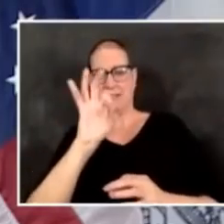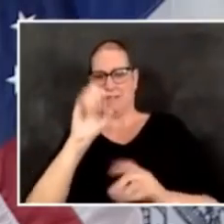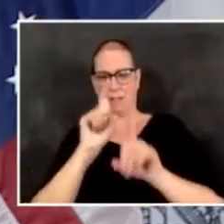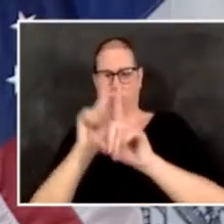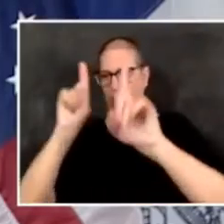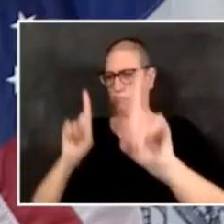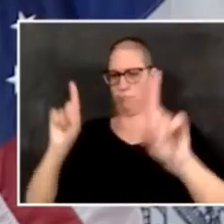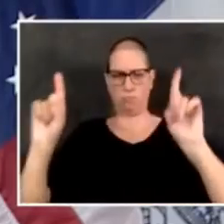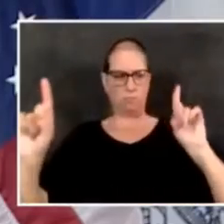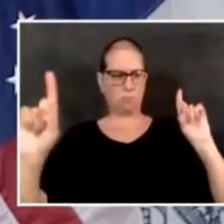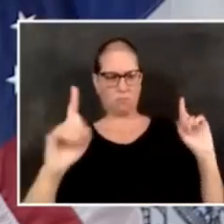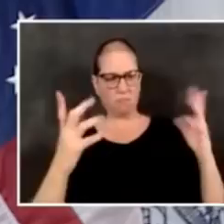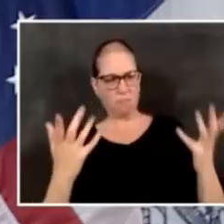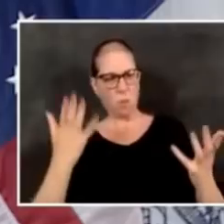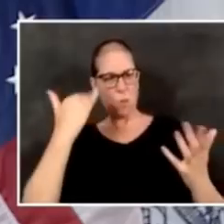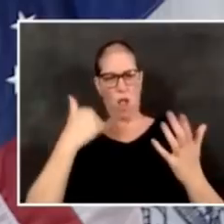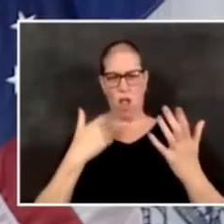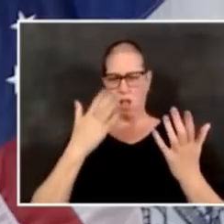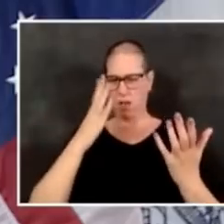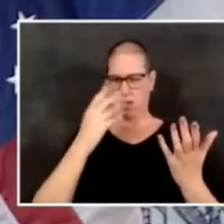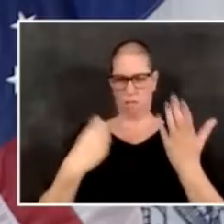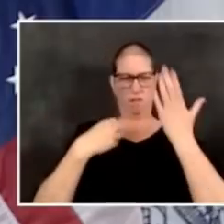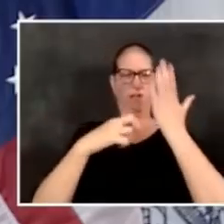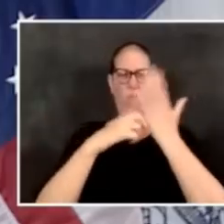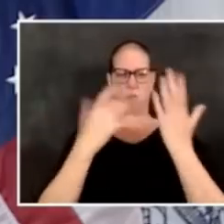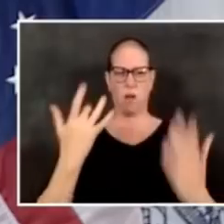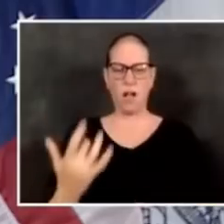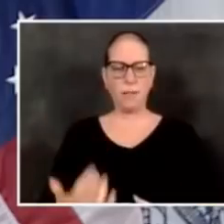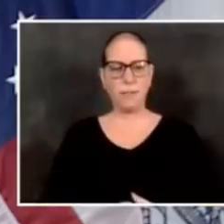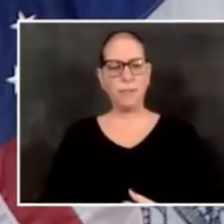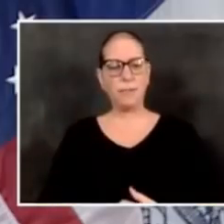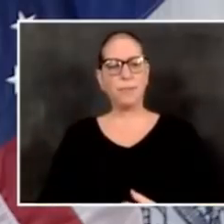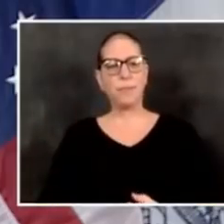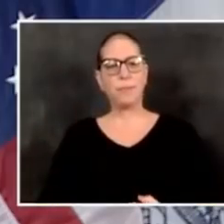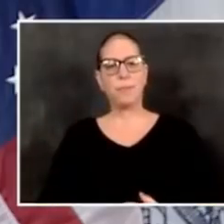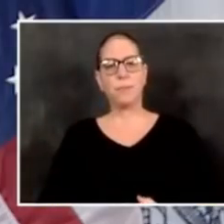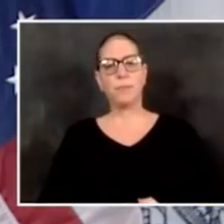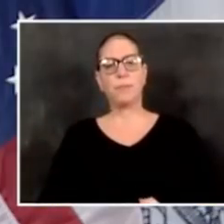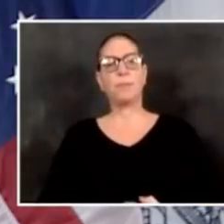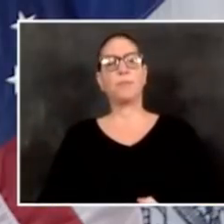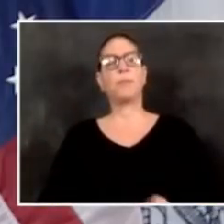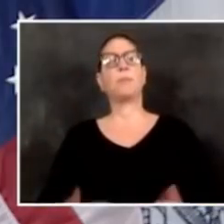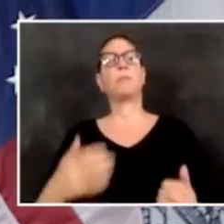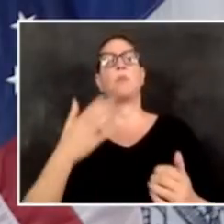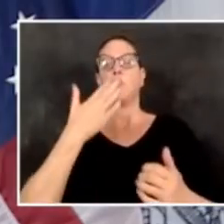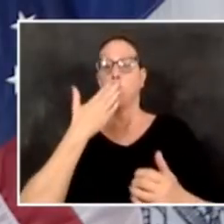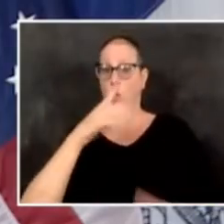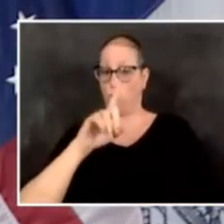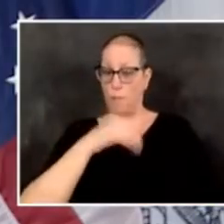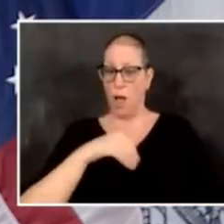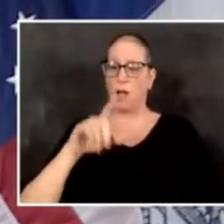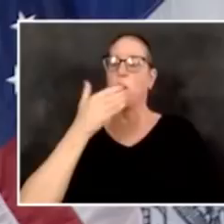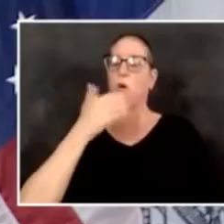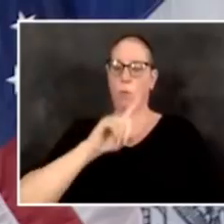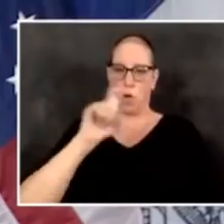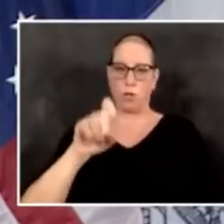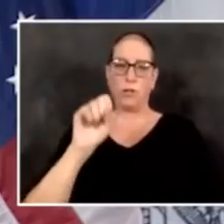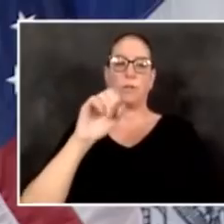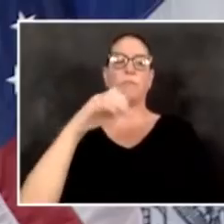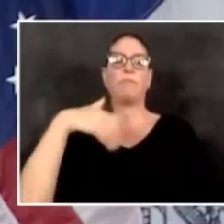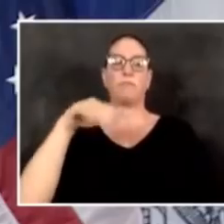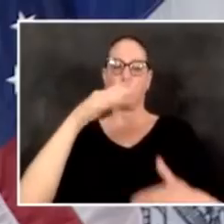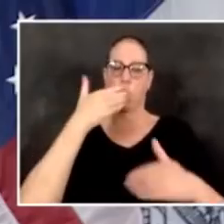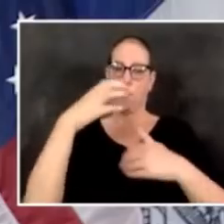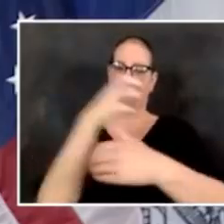Yeah, thank you for the question. I think it's a powerful and I think it's a great question. You're talking about some